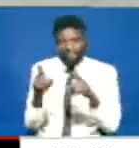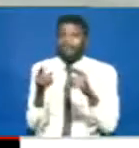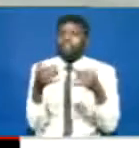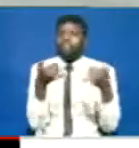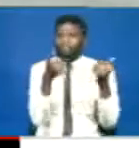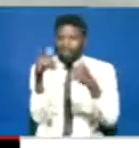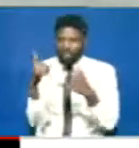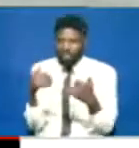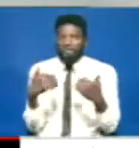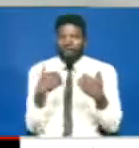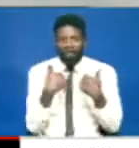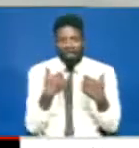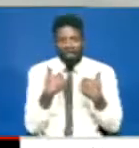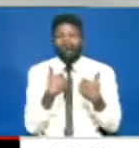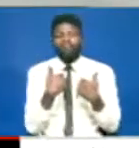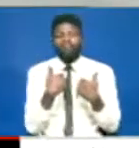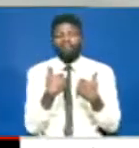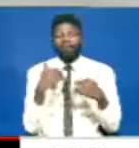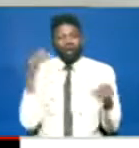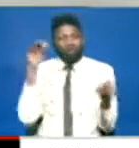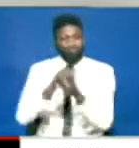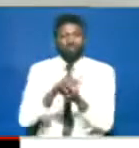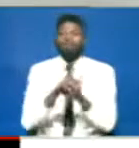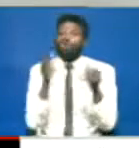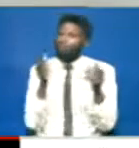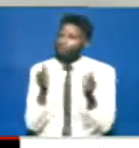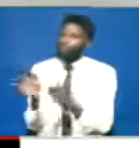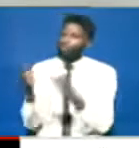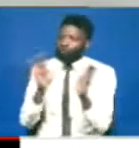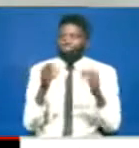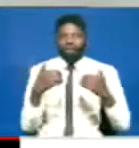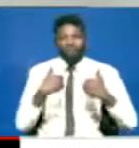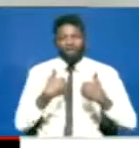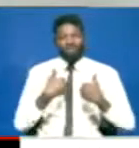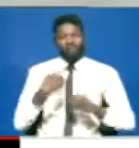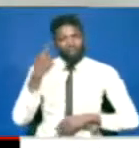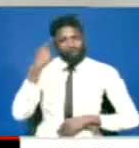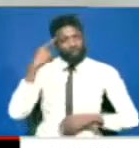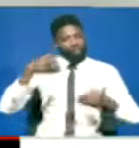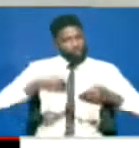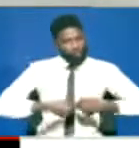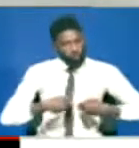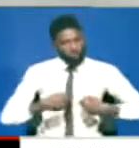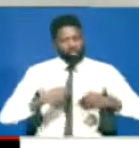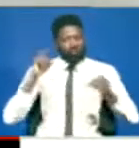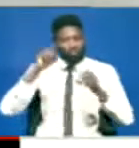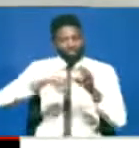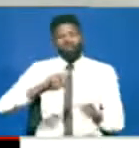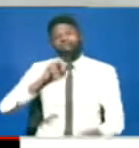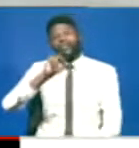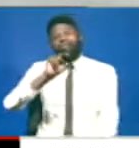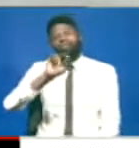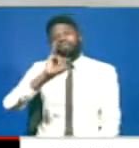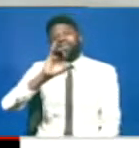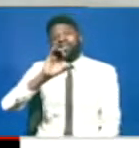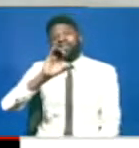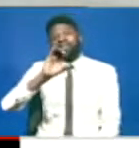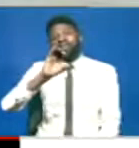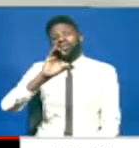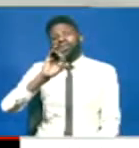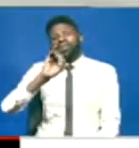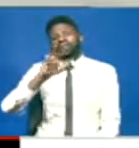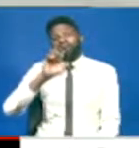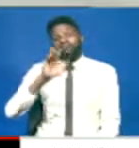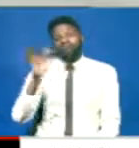giving a lot of opportunities to young blood. Talk of Nicole Odhiambo, who was